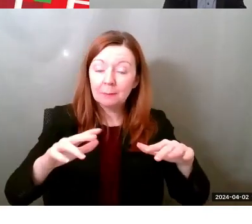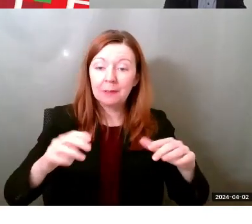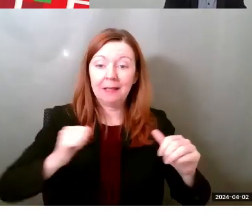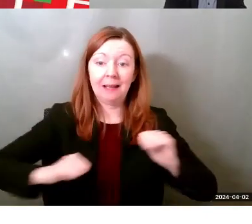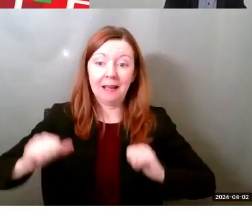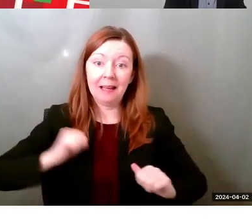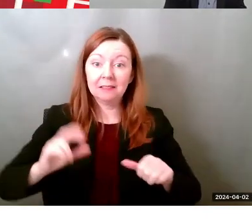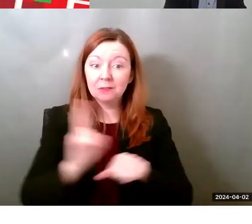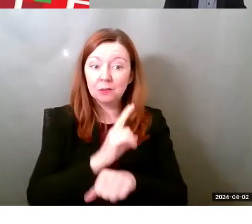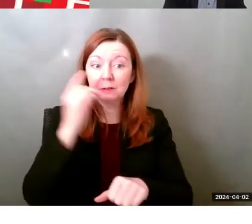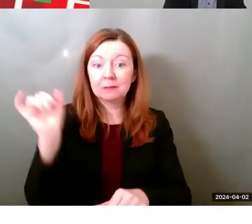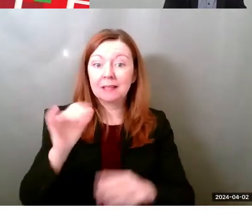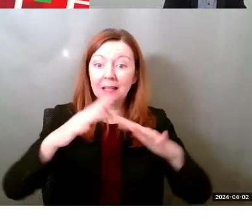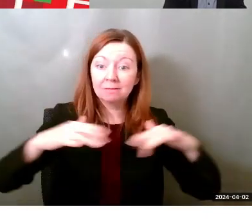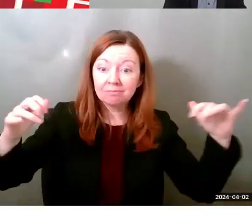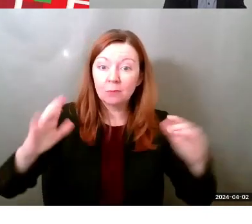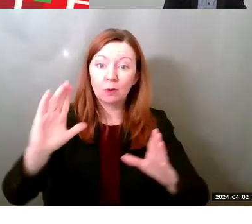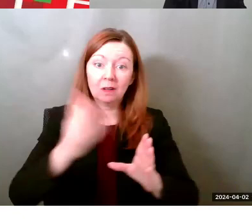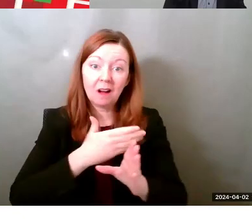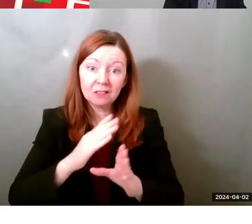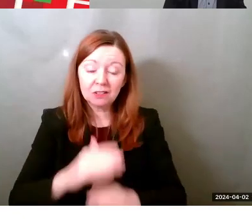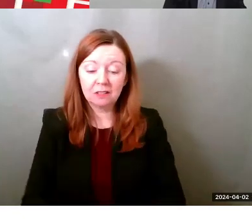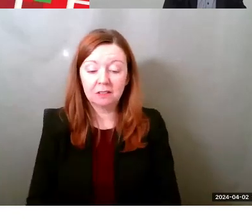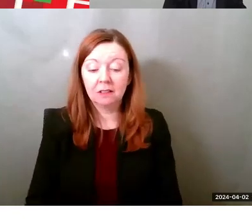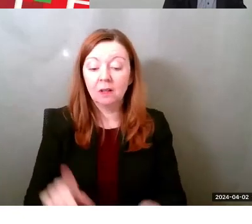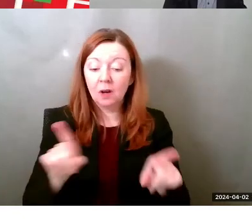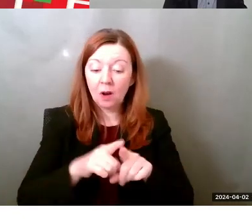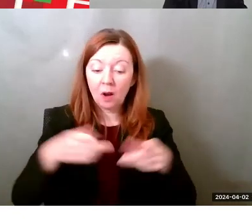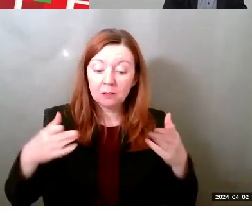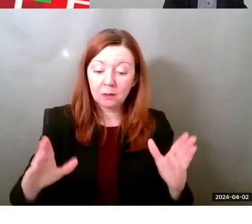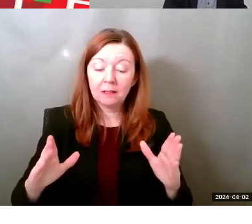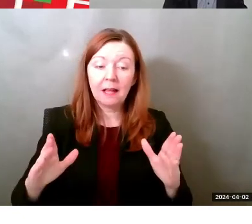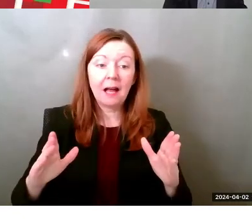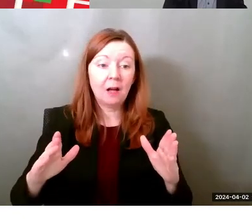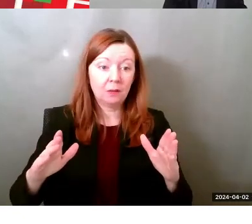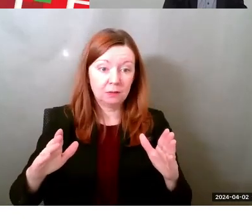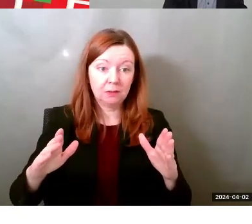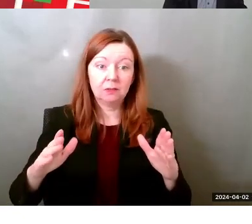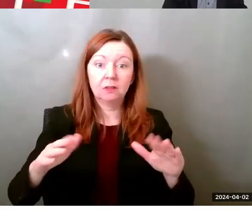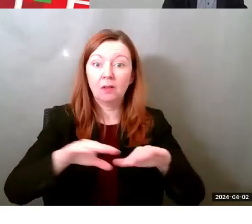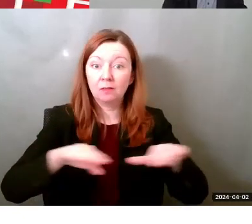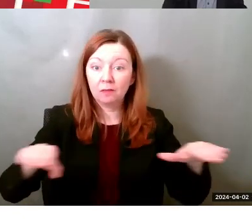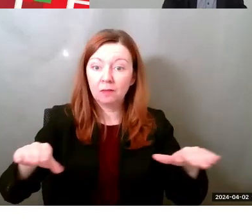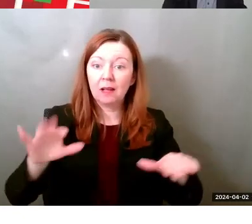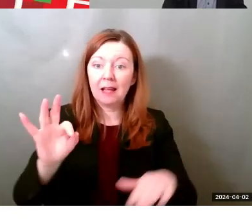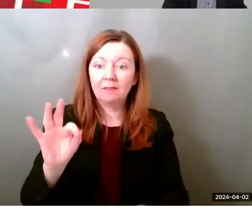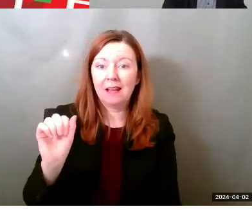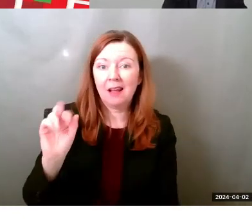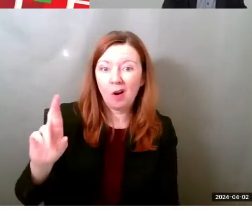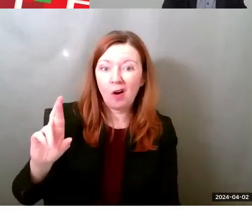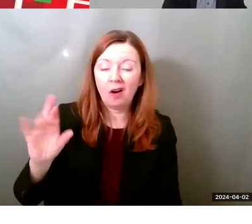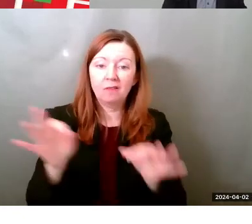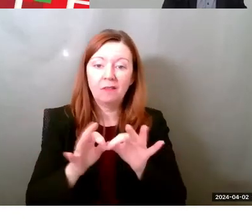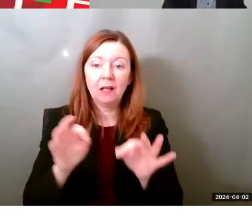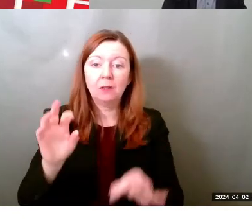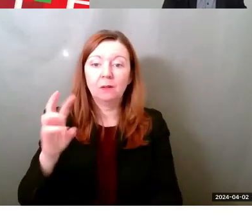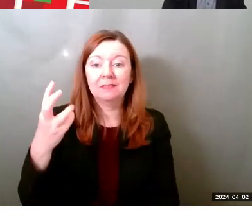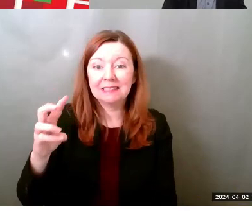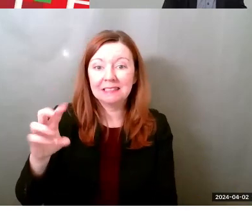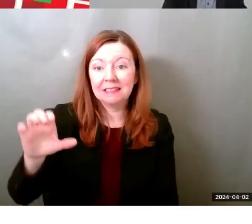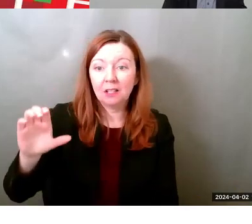like an arena or a concert venue. It also allows a floor to area ratio or FAR value of